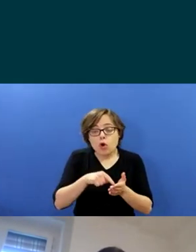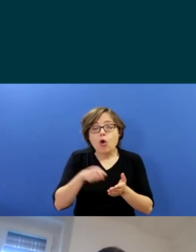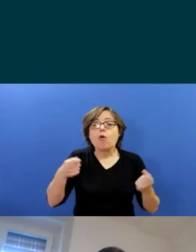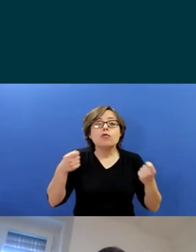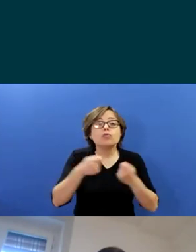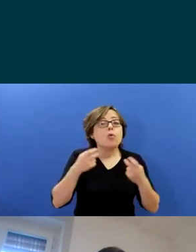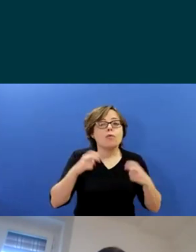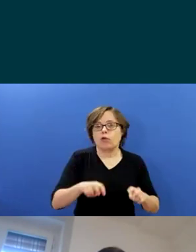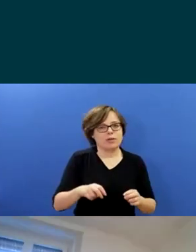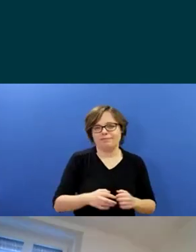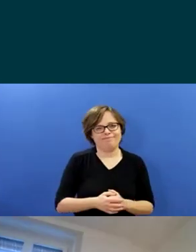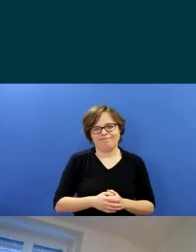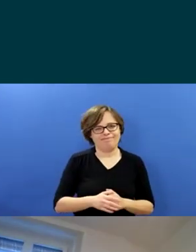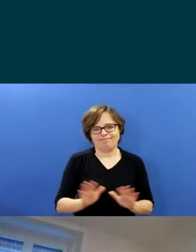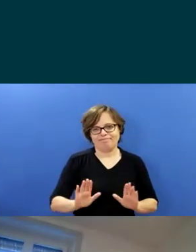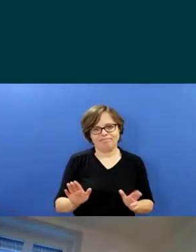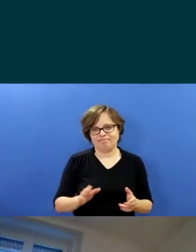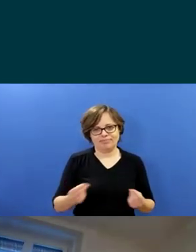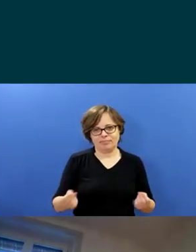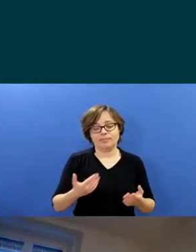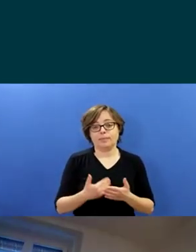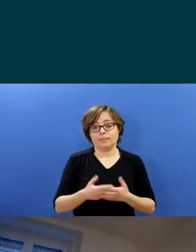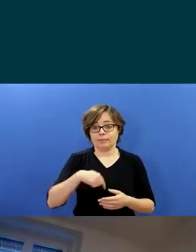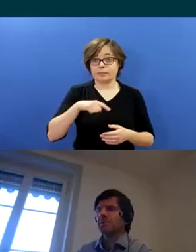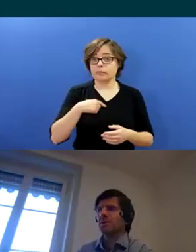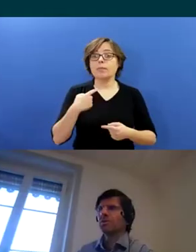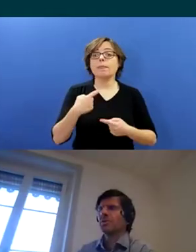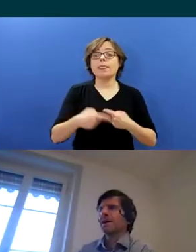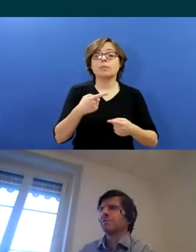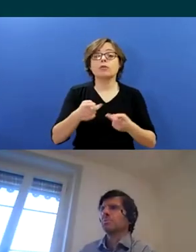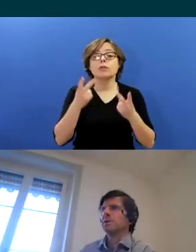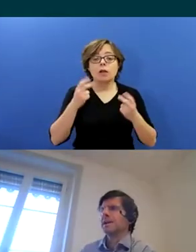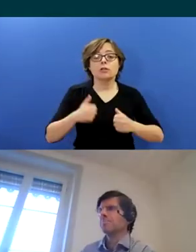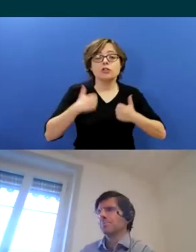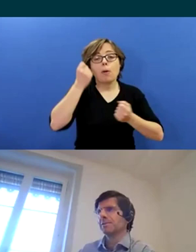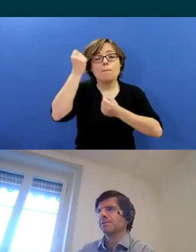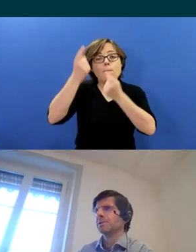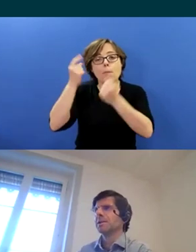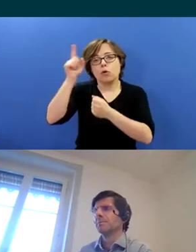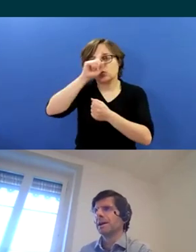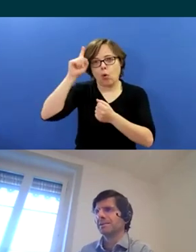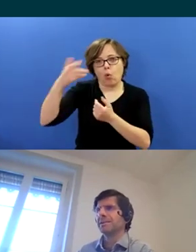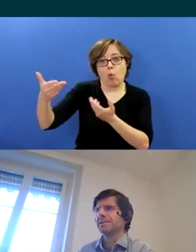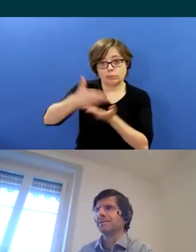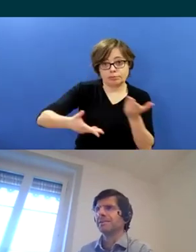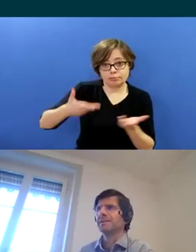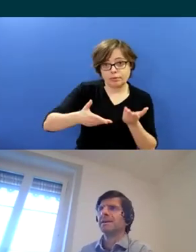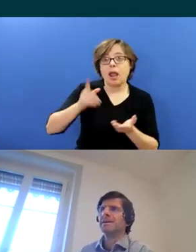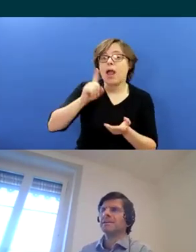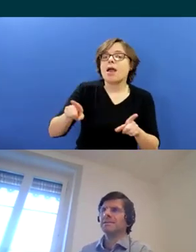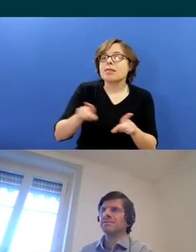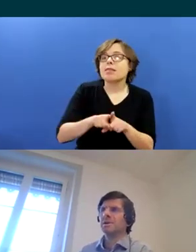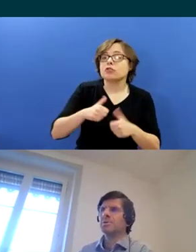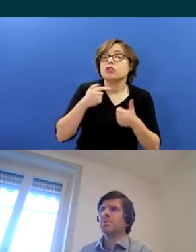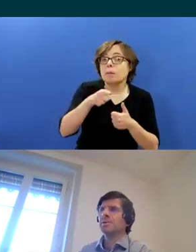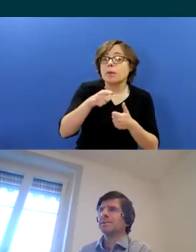process, it was important that ideas are coming from citizens, but also have to be implementable by the citizens.